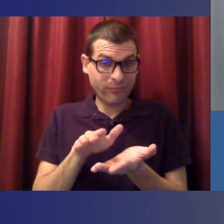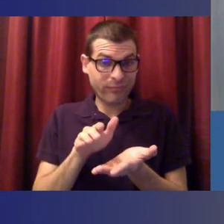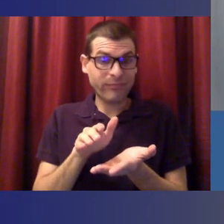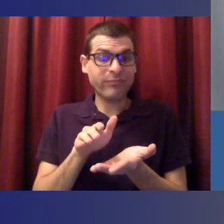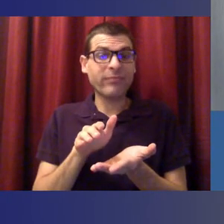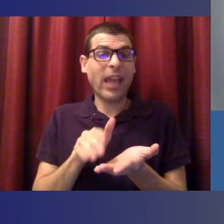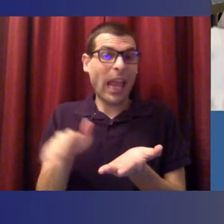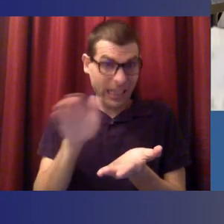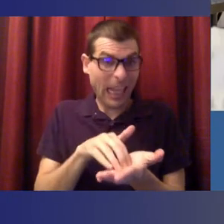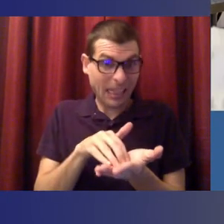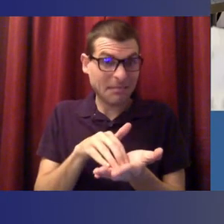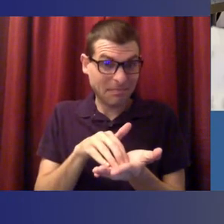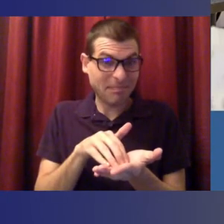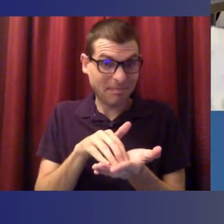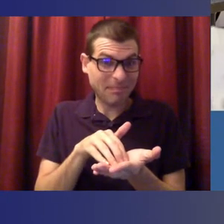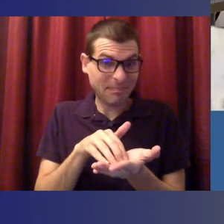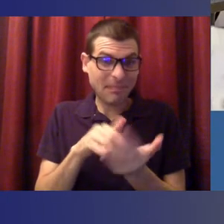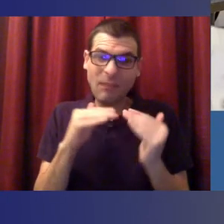And again.